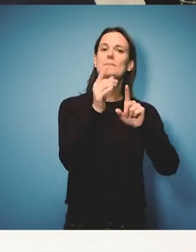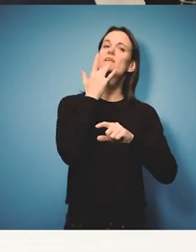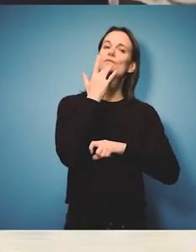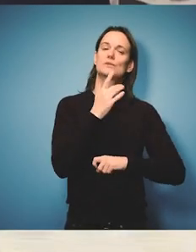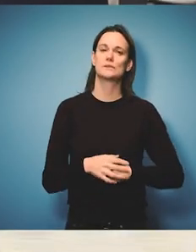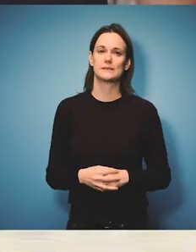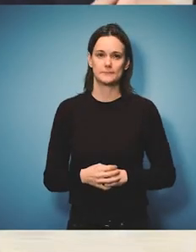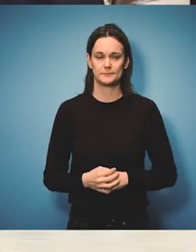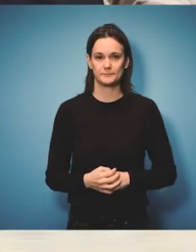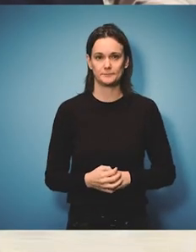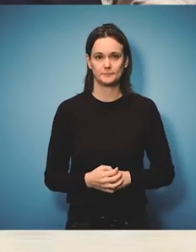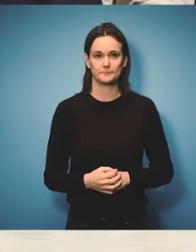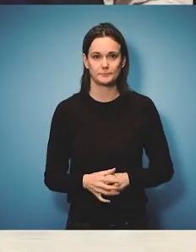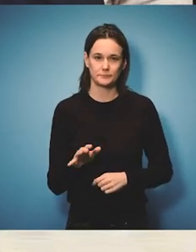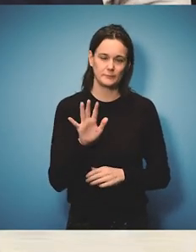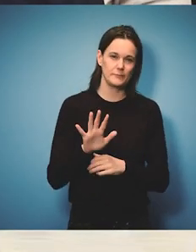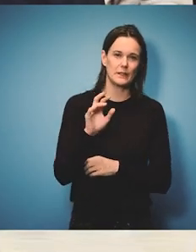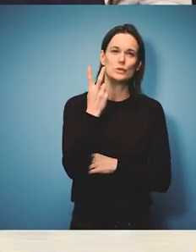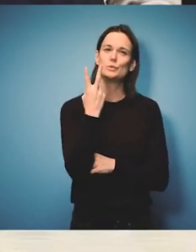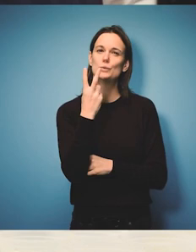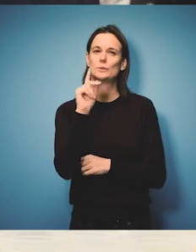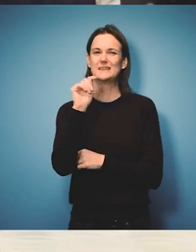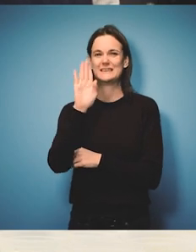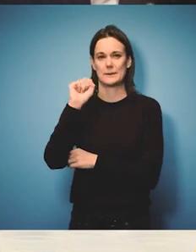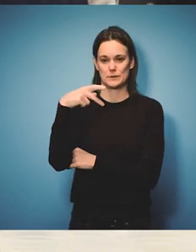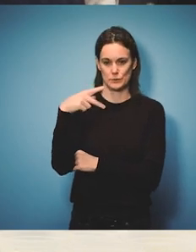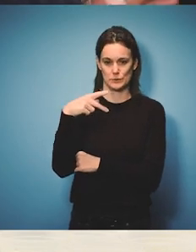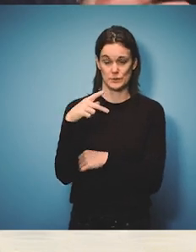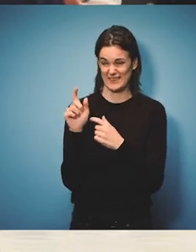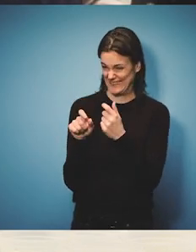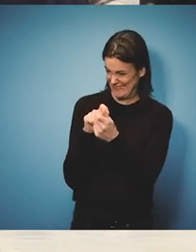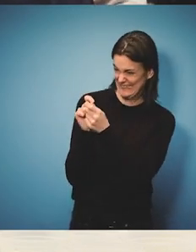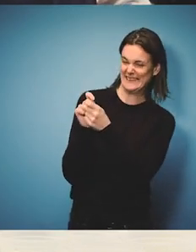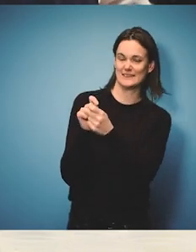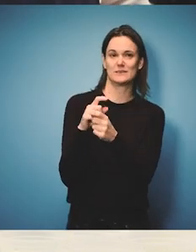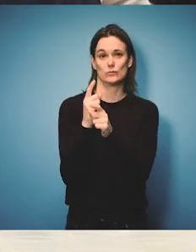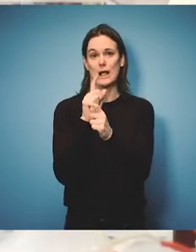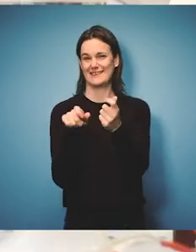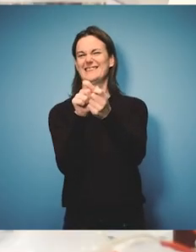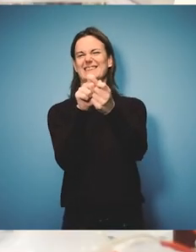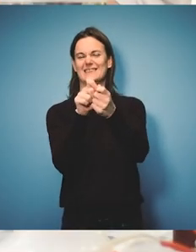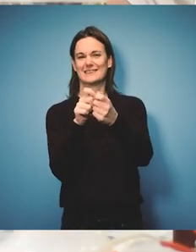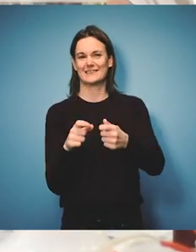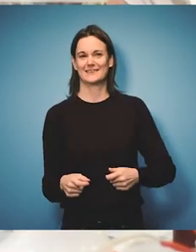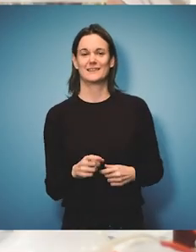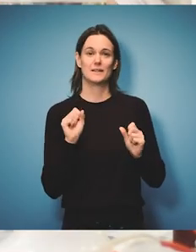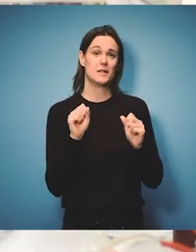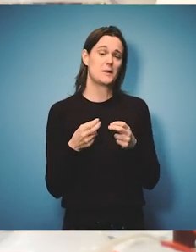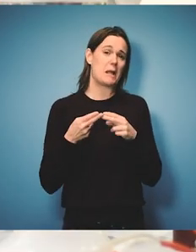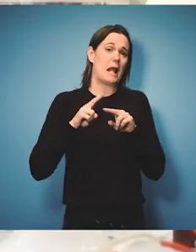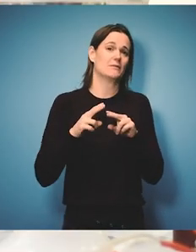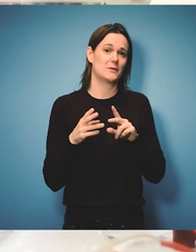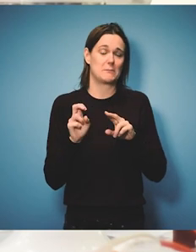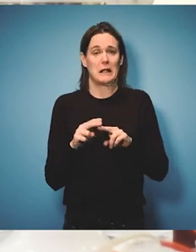recipe as well, just to echo those same flavors. So I'm going to use about 2 tablespoons. Very precise, Jeff.